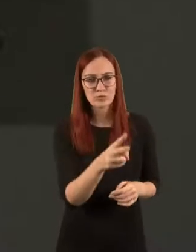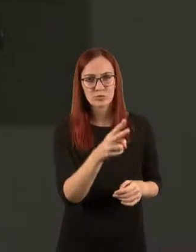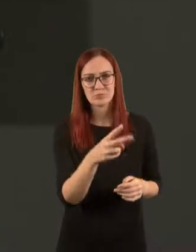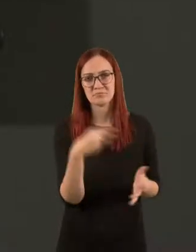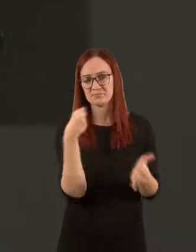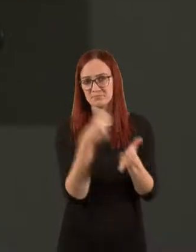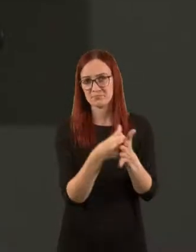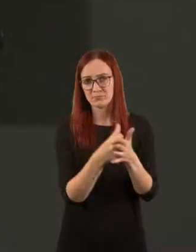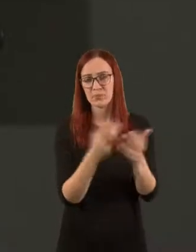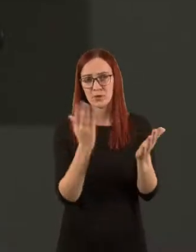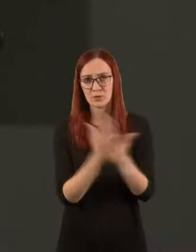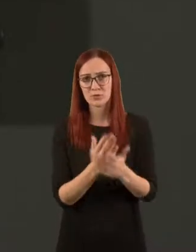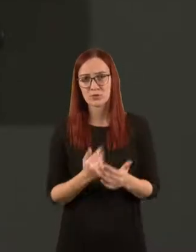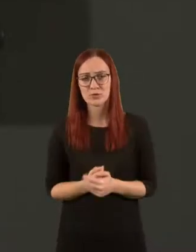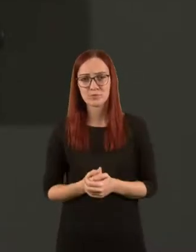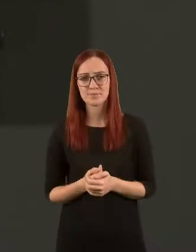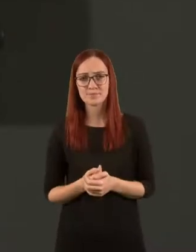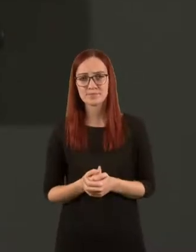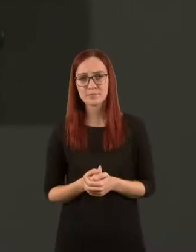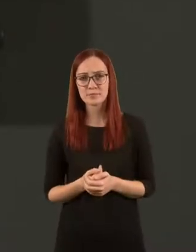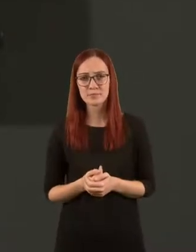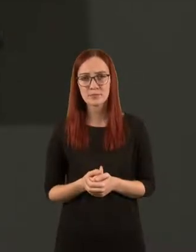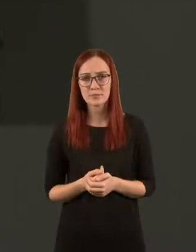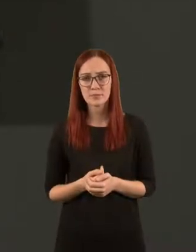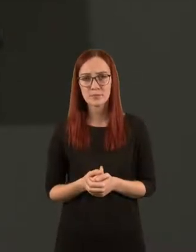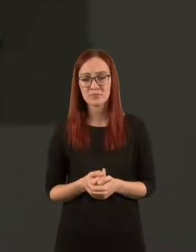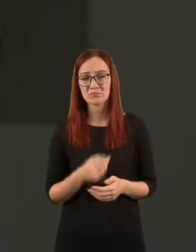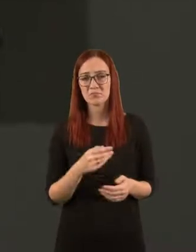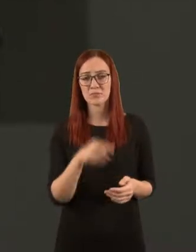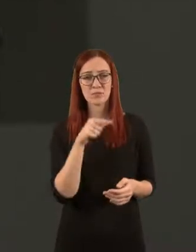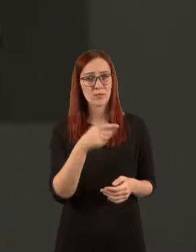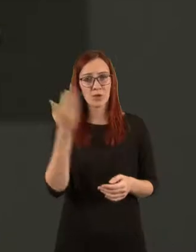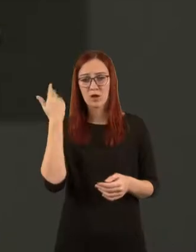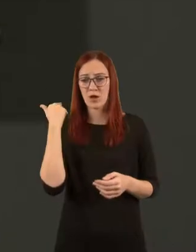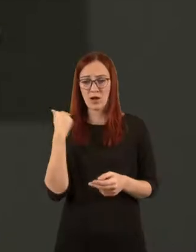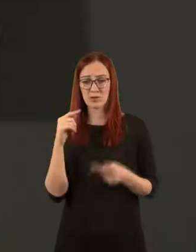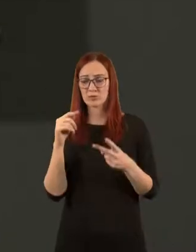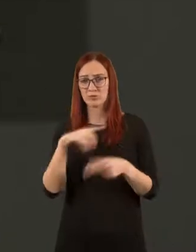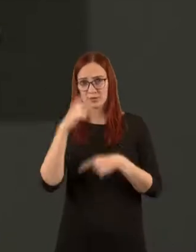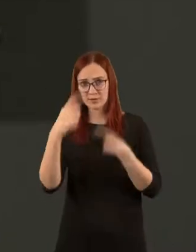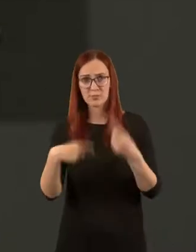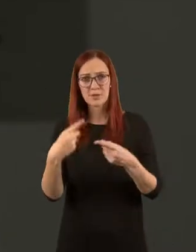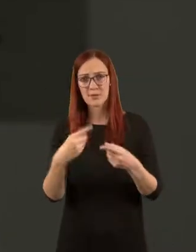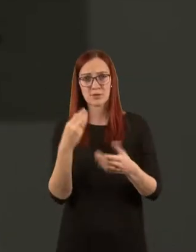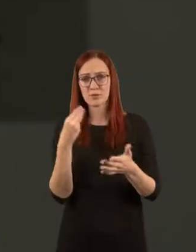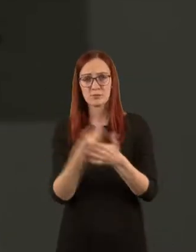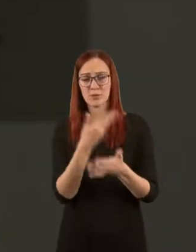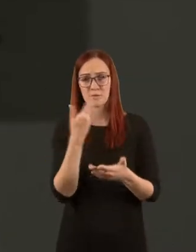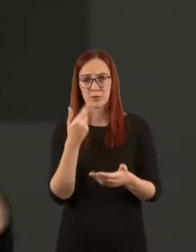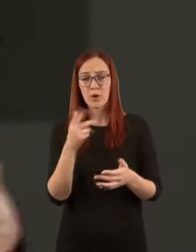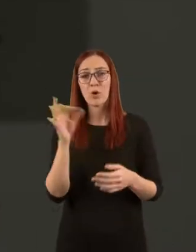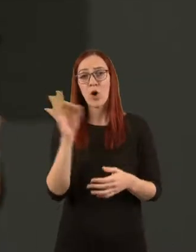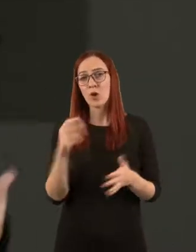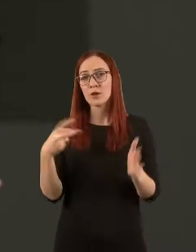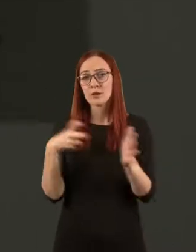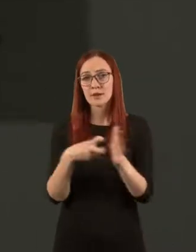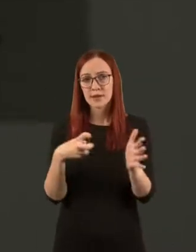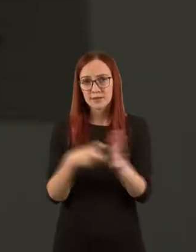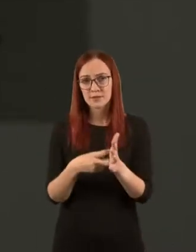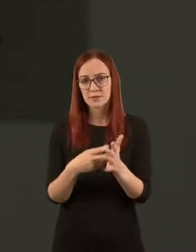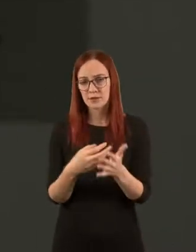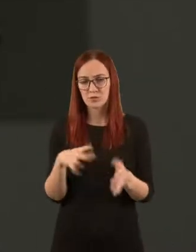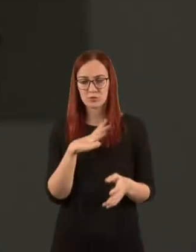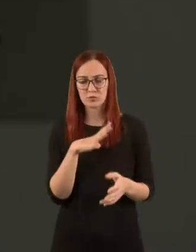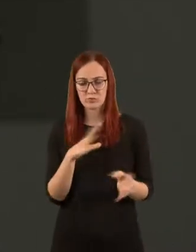an annual tax or biannual tax. So previously we didn't have this annual